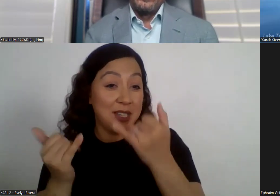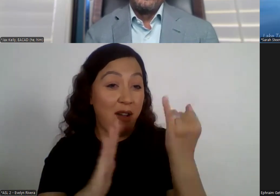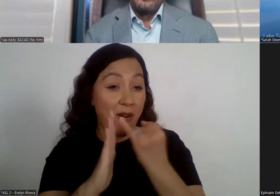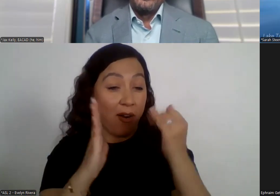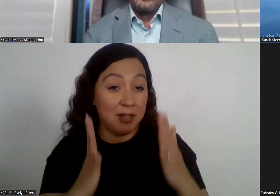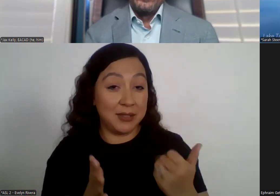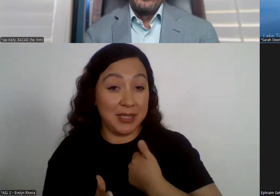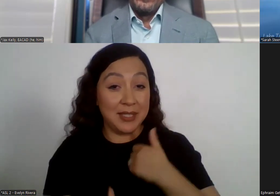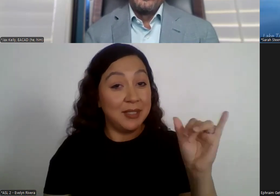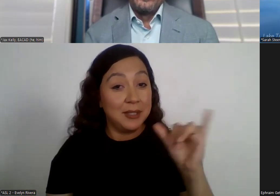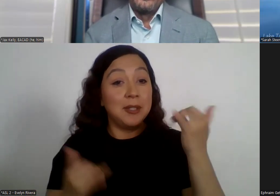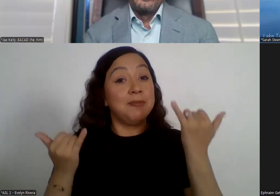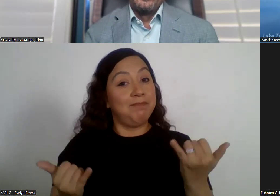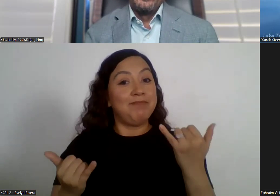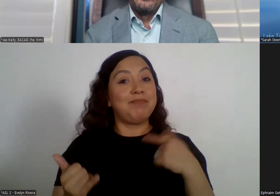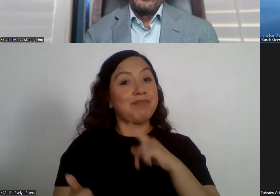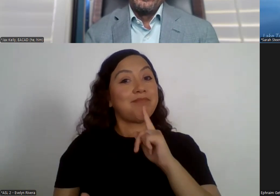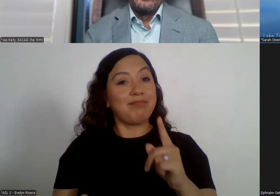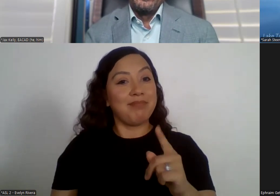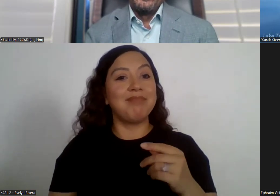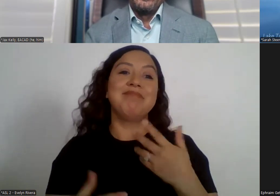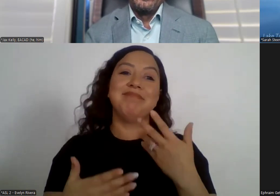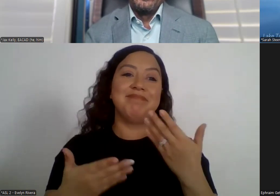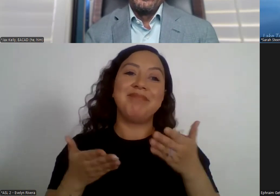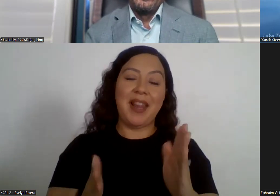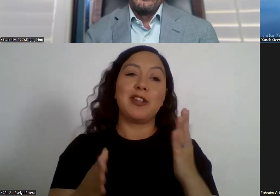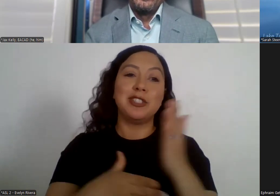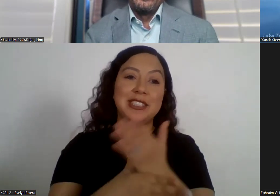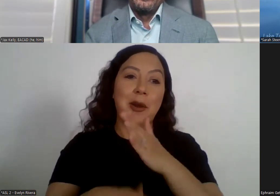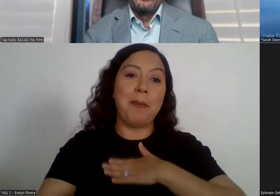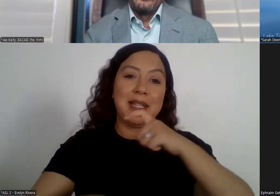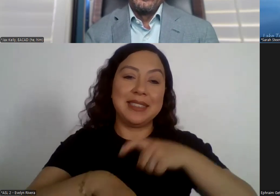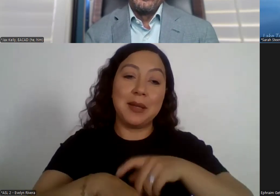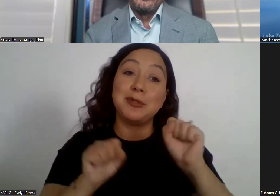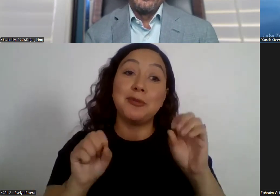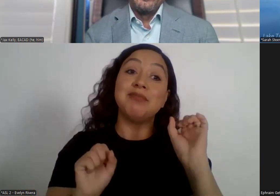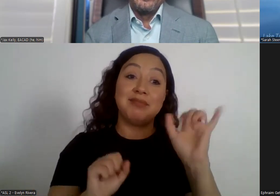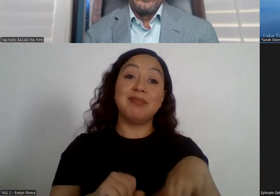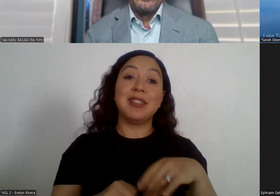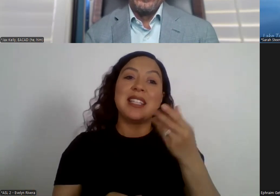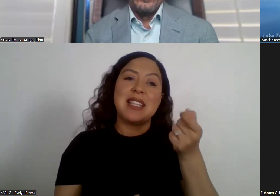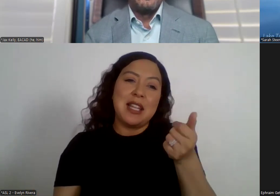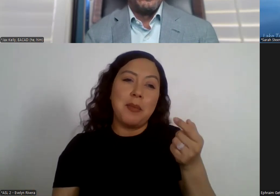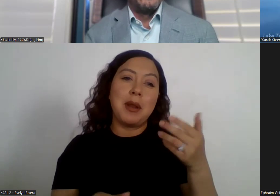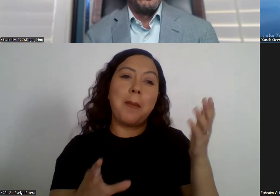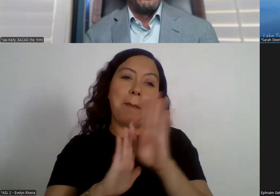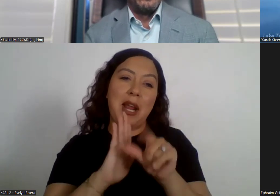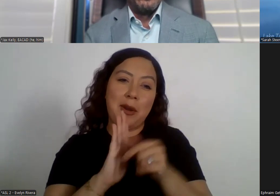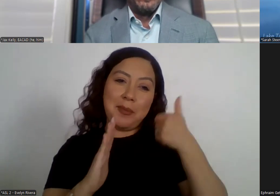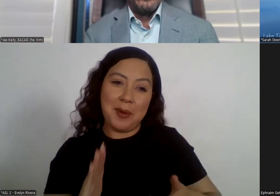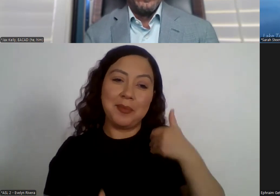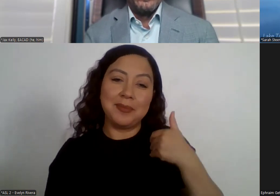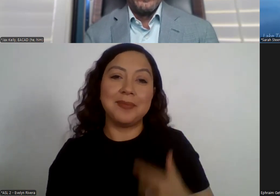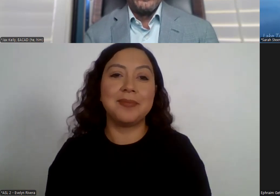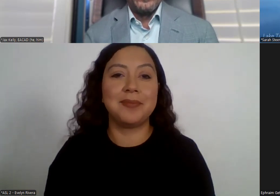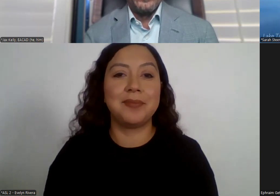I get to really share my time. And yeah, so that's a little bit about me. So Wonderful. Thank you so much.